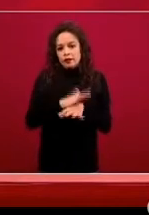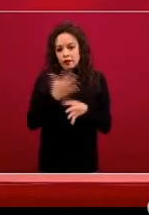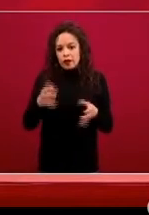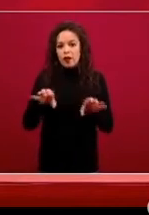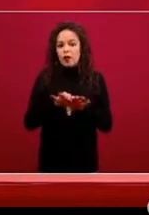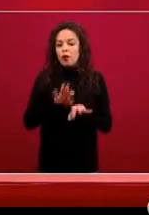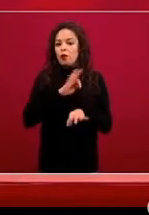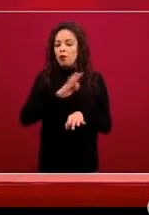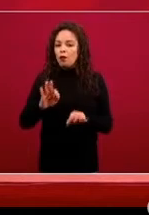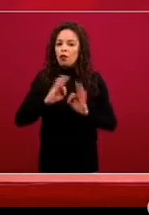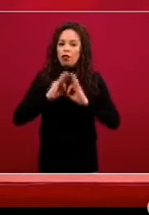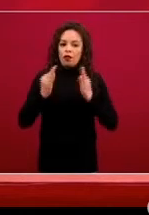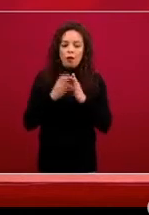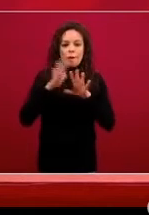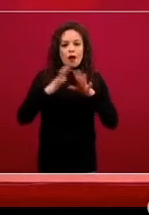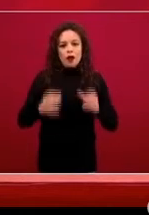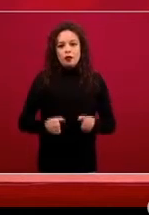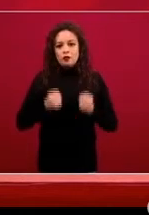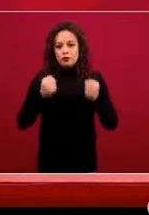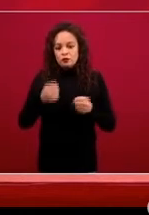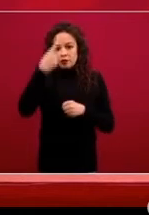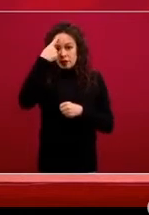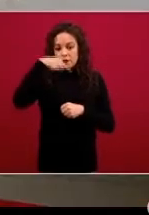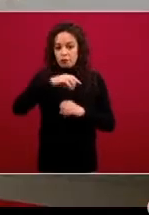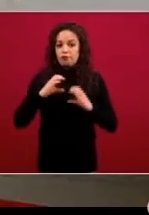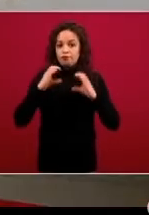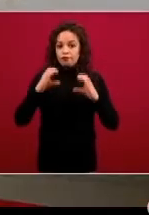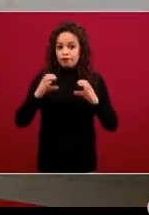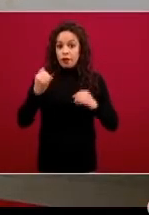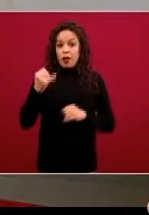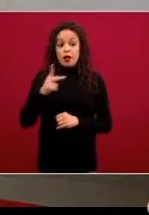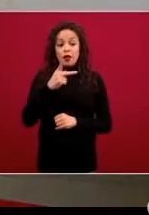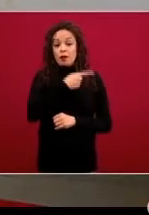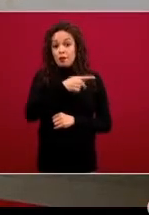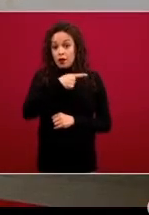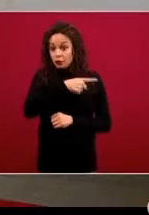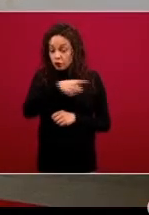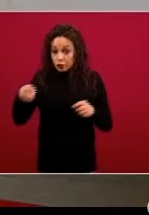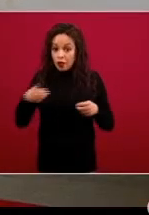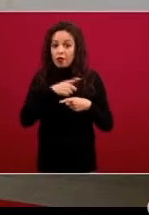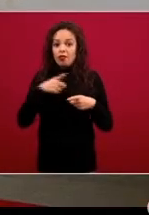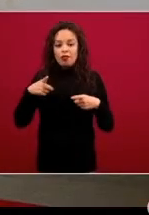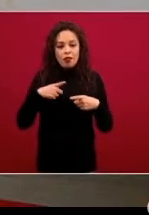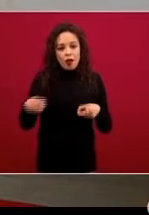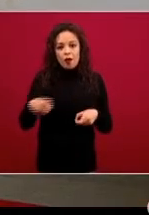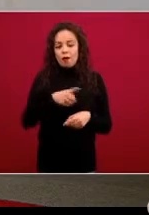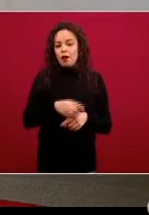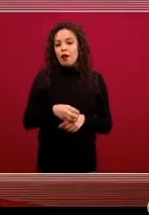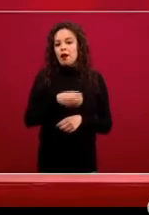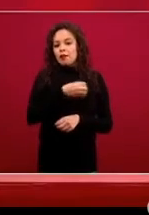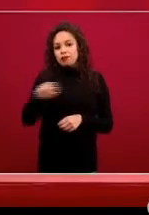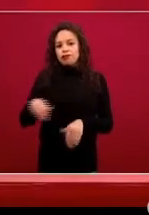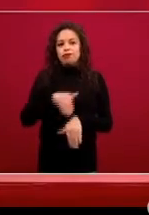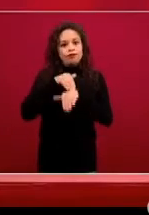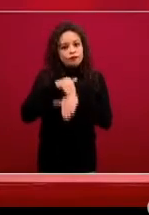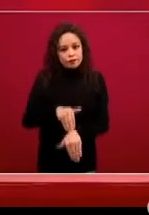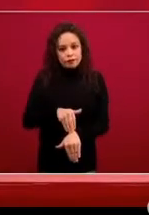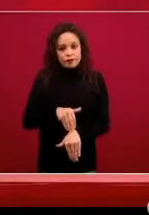need to modify the strategy in that specific area to make sure these measures are actually complied